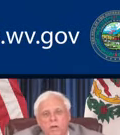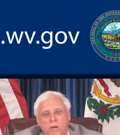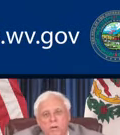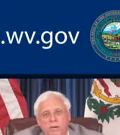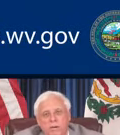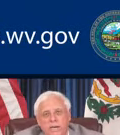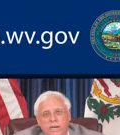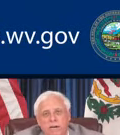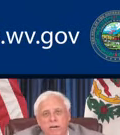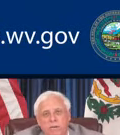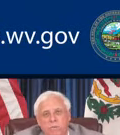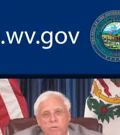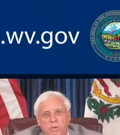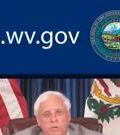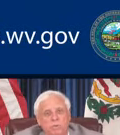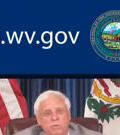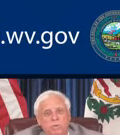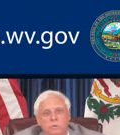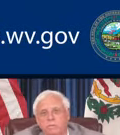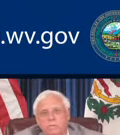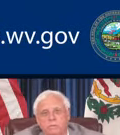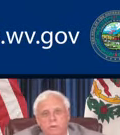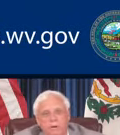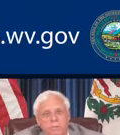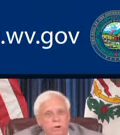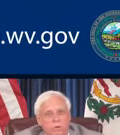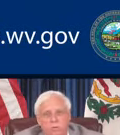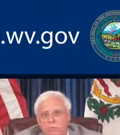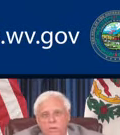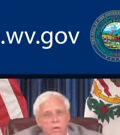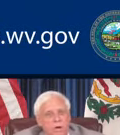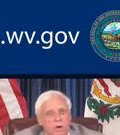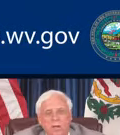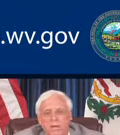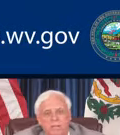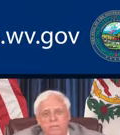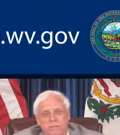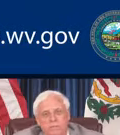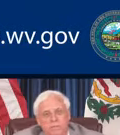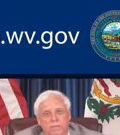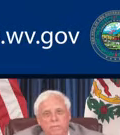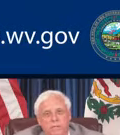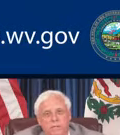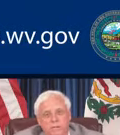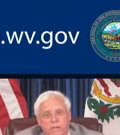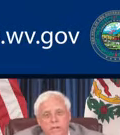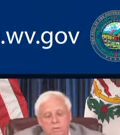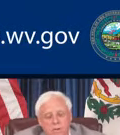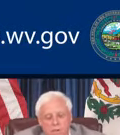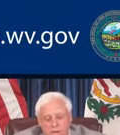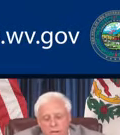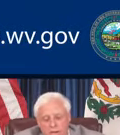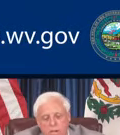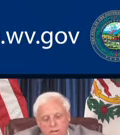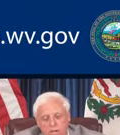on in the Roane County area that we've been doing with the Roads to Prosperity programs and all kinds of different stuff.